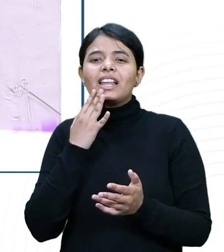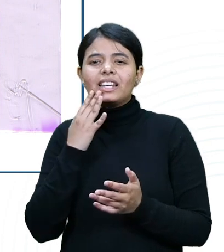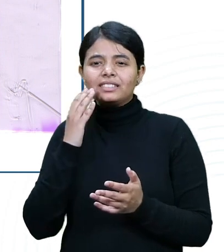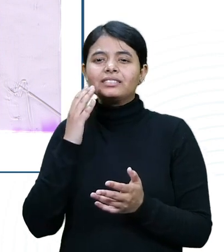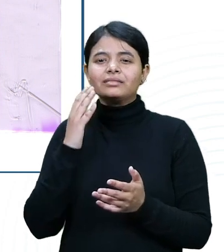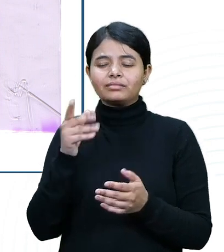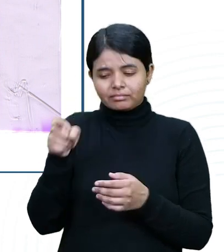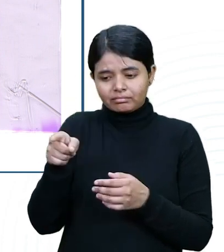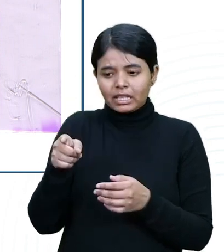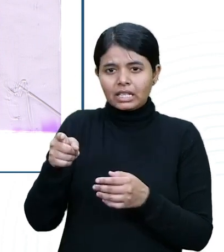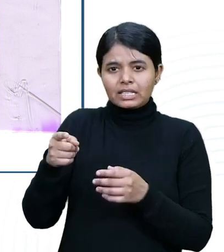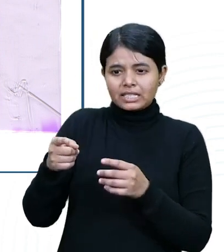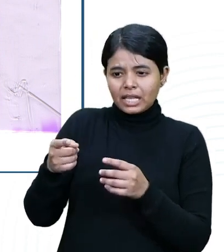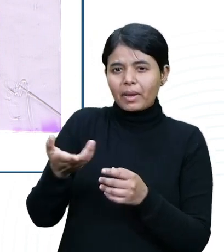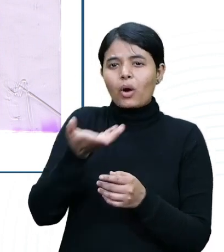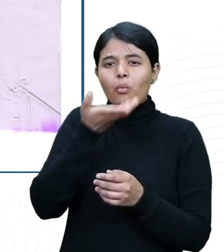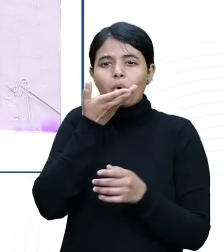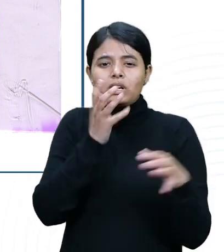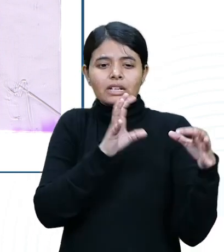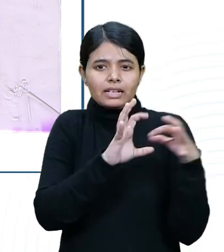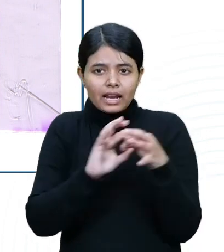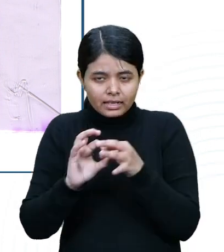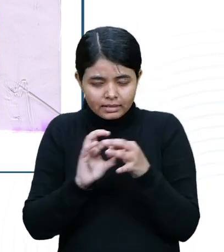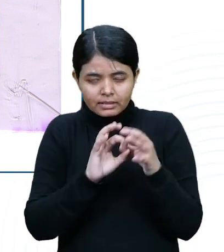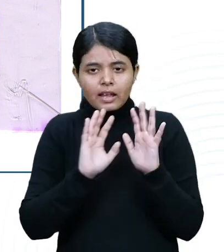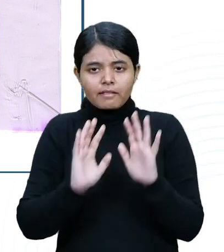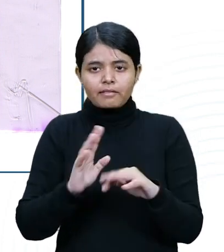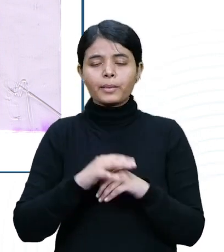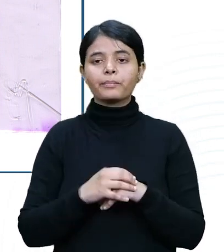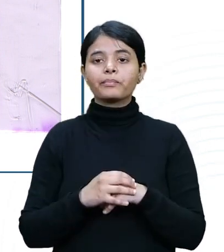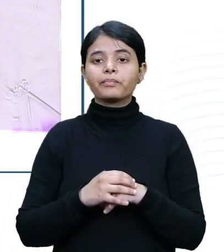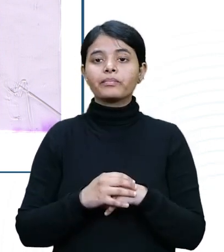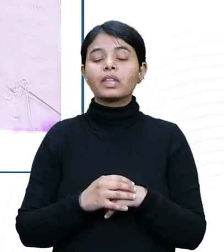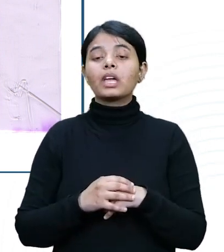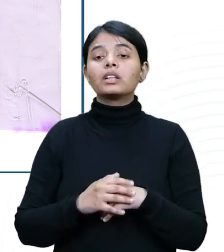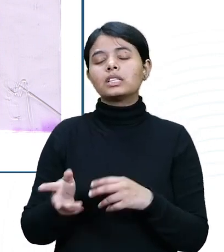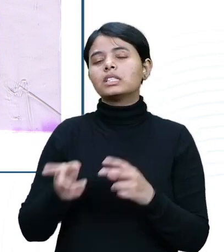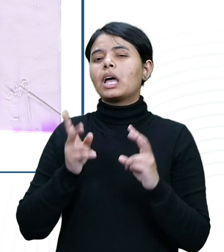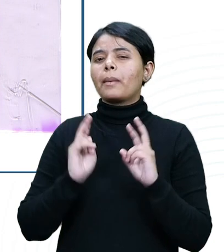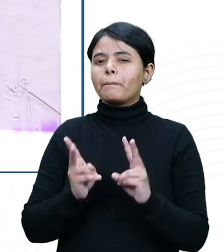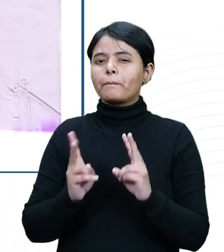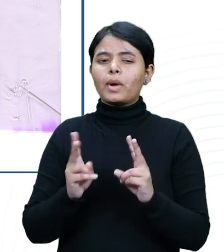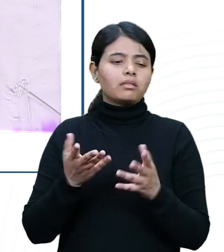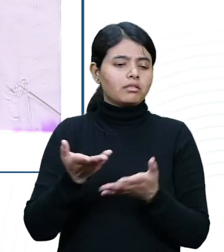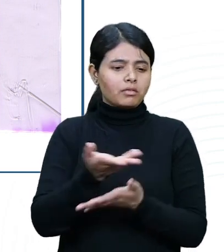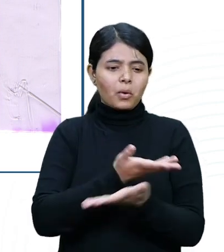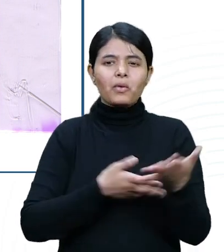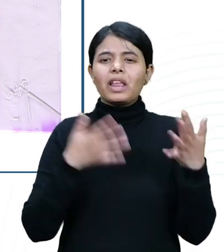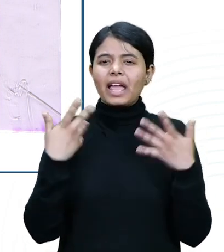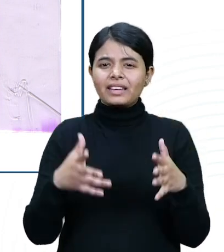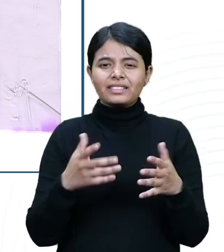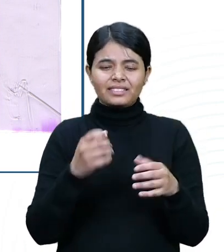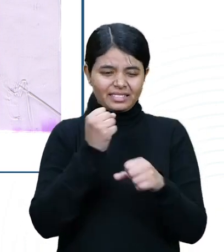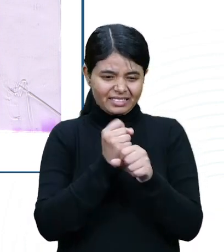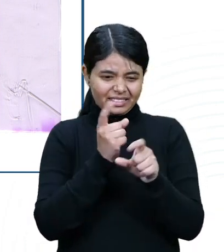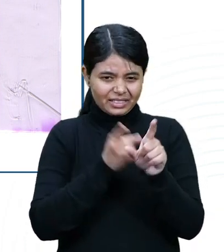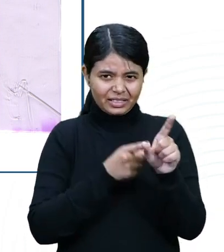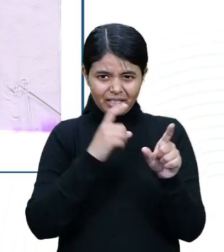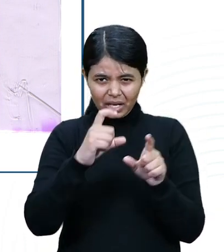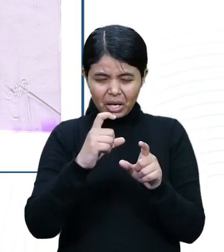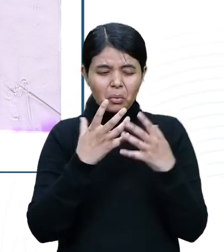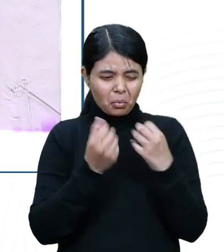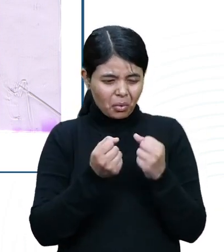So we have recently applied this methodology to study one of the enzymes involved in GPI anchor biosynthesis pathway called